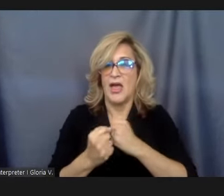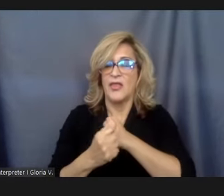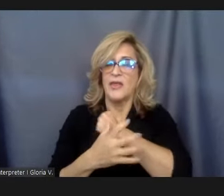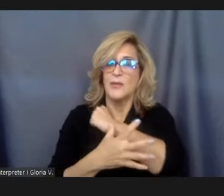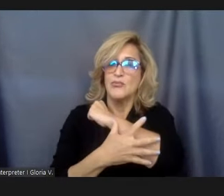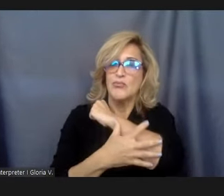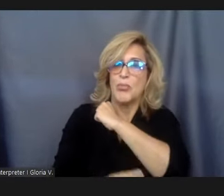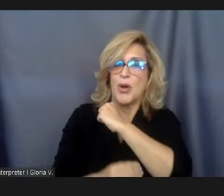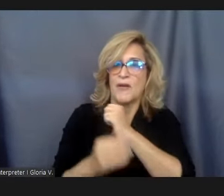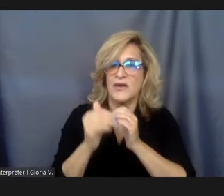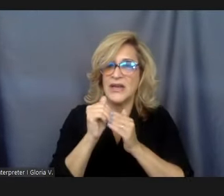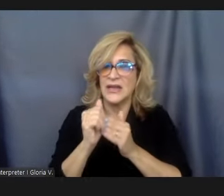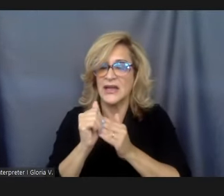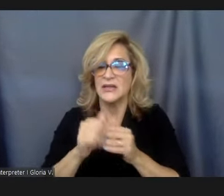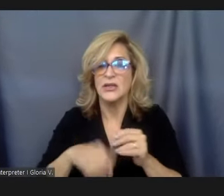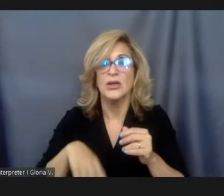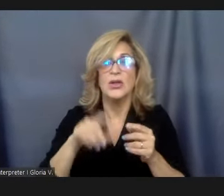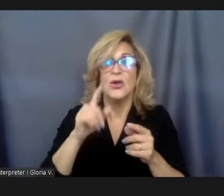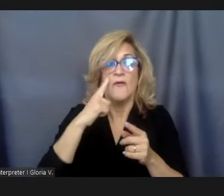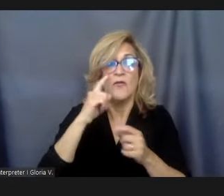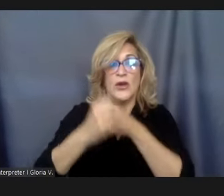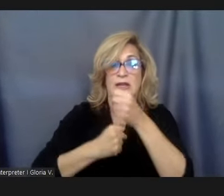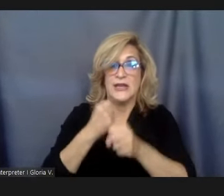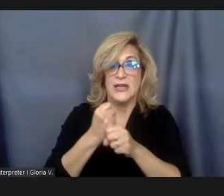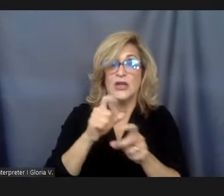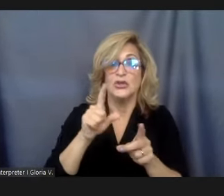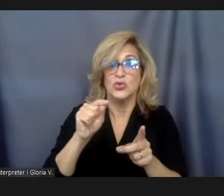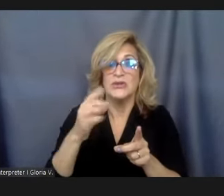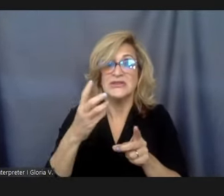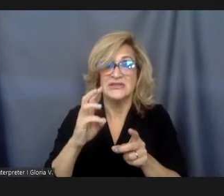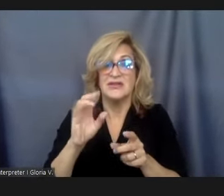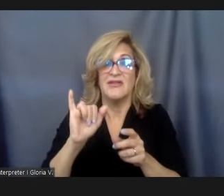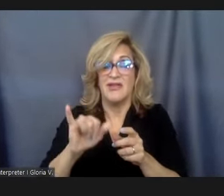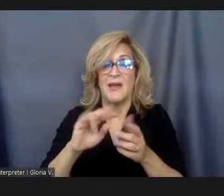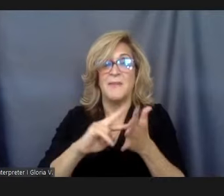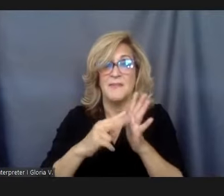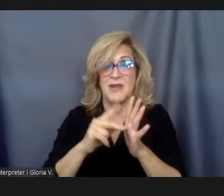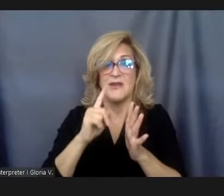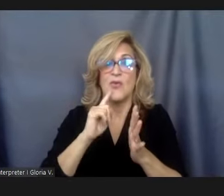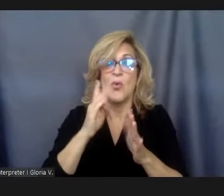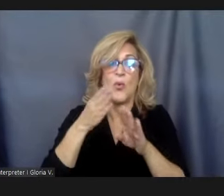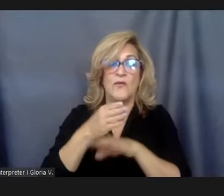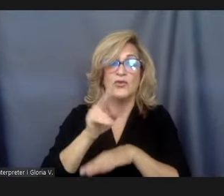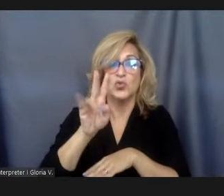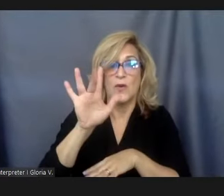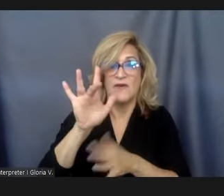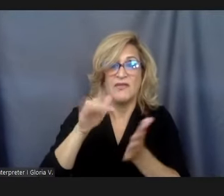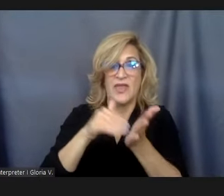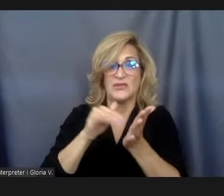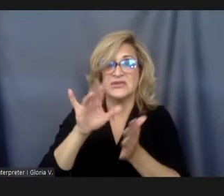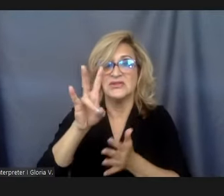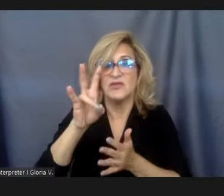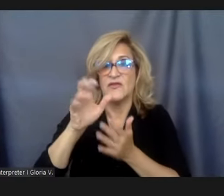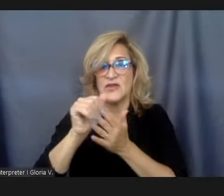four, the 2018 U.S. Census Bureau poverty threshold was $25,750 for the study area.